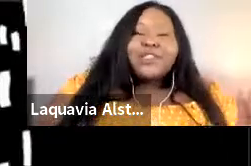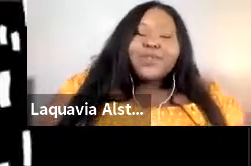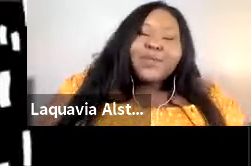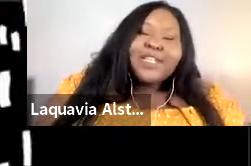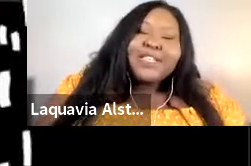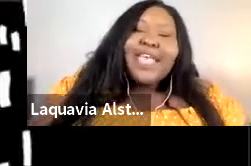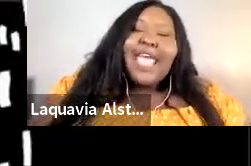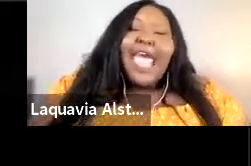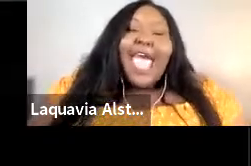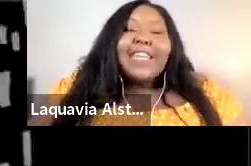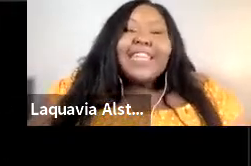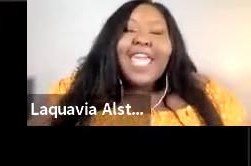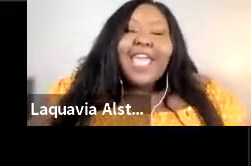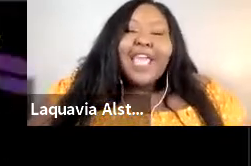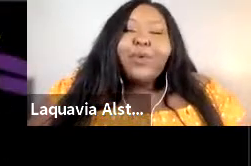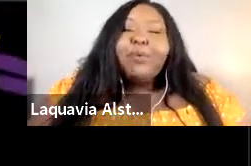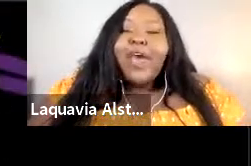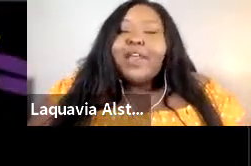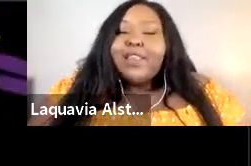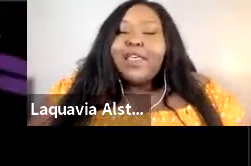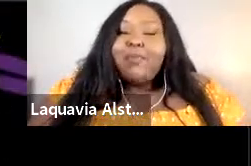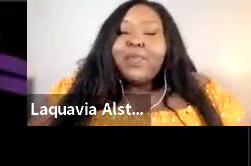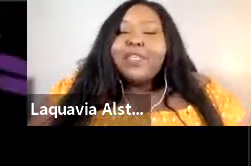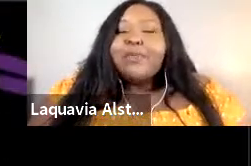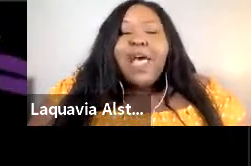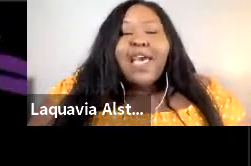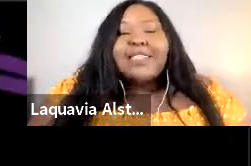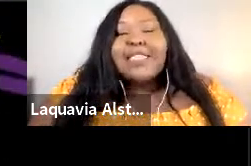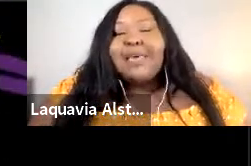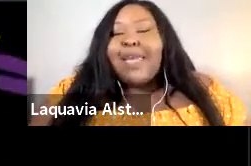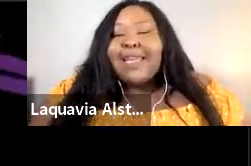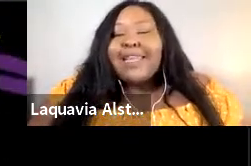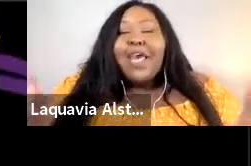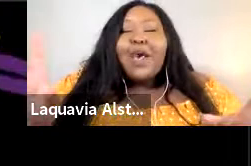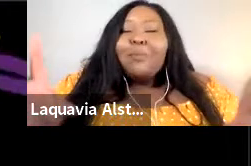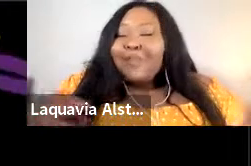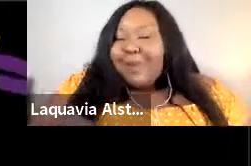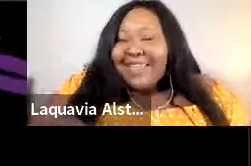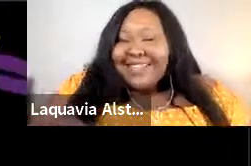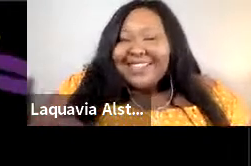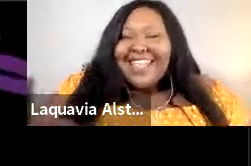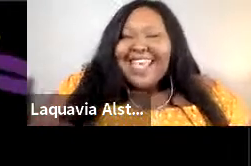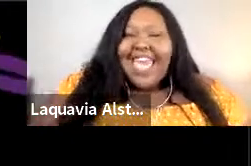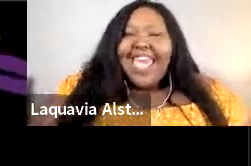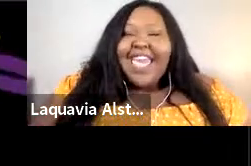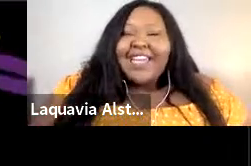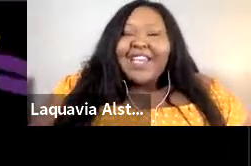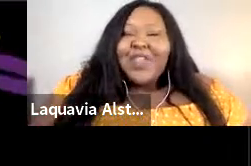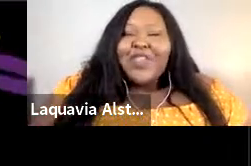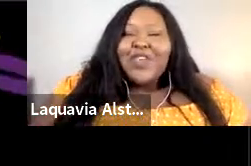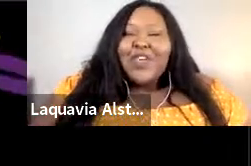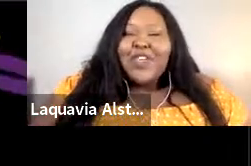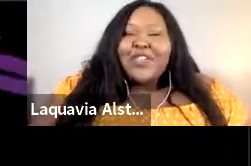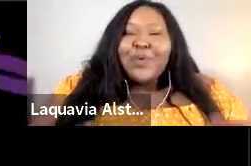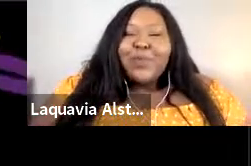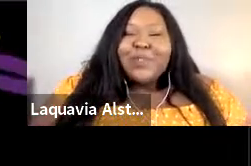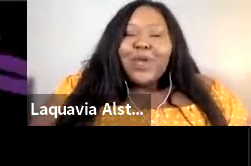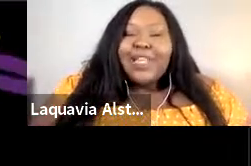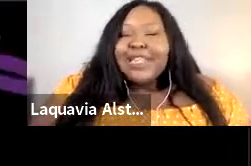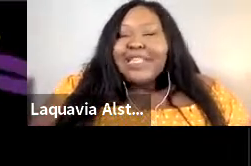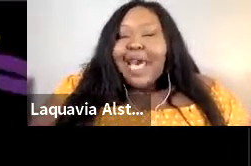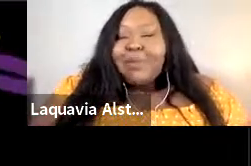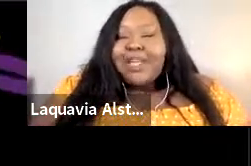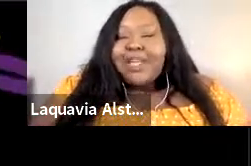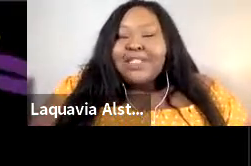to the students. And then we provided them with the supplies, and they made puffy paint. And the story was